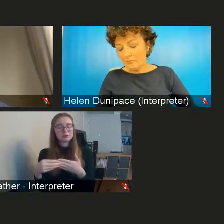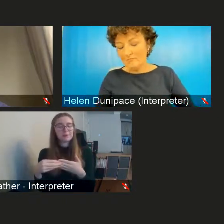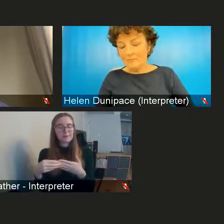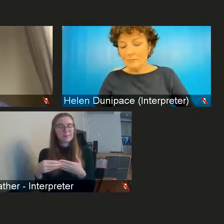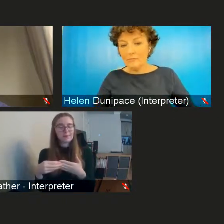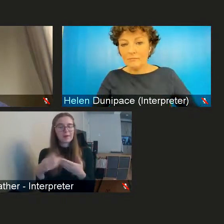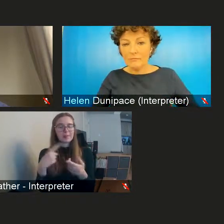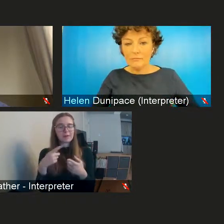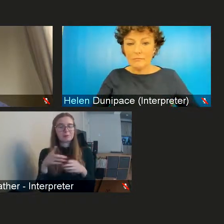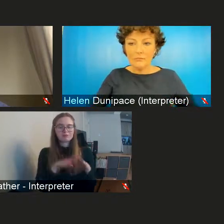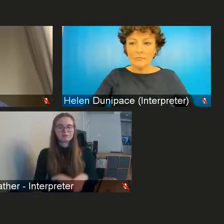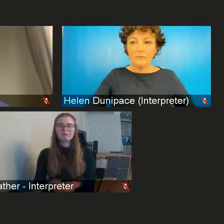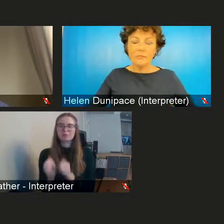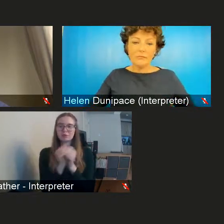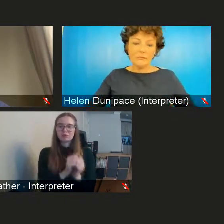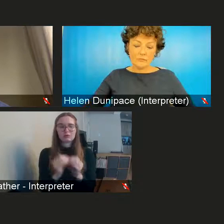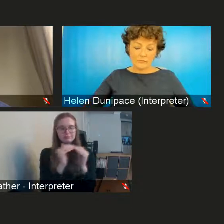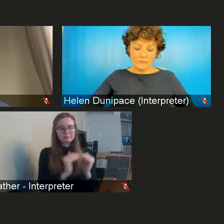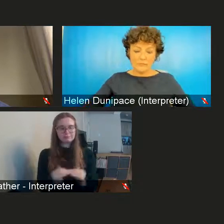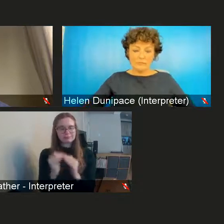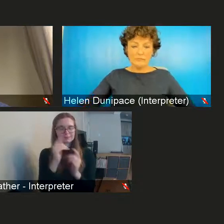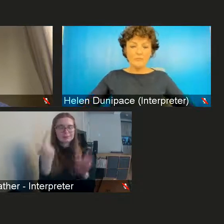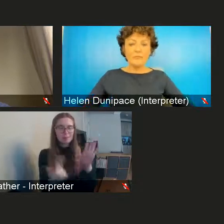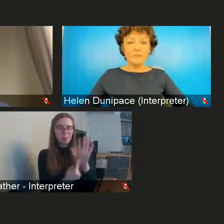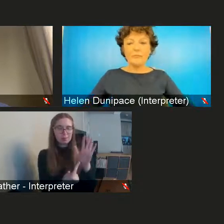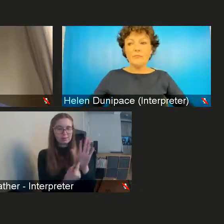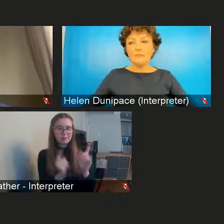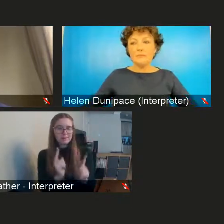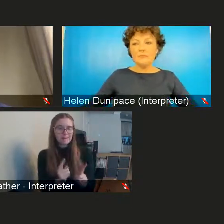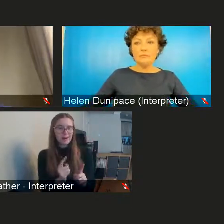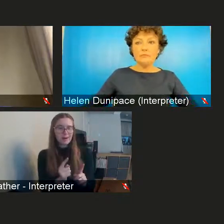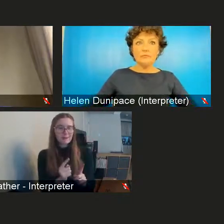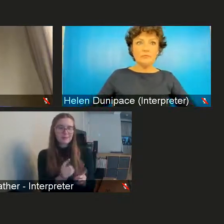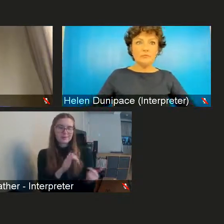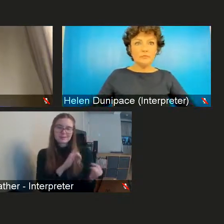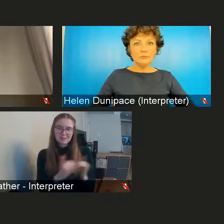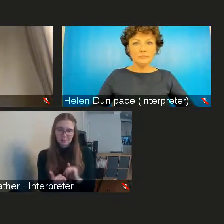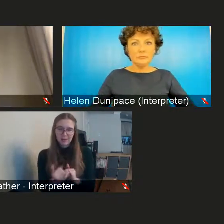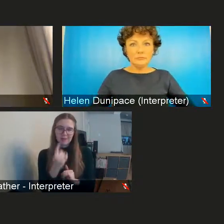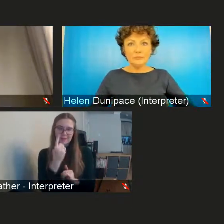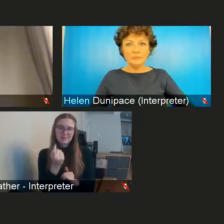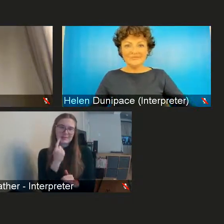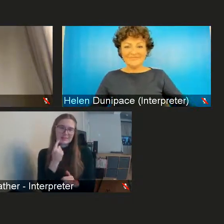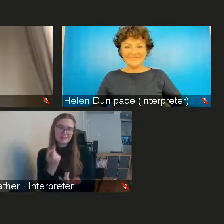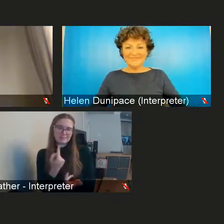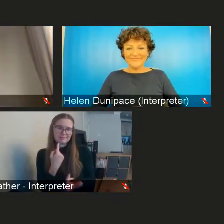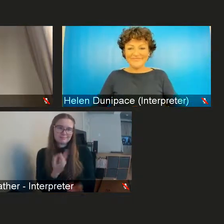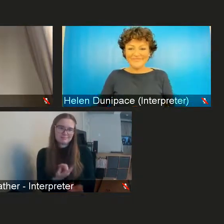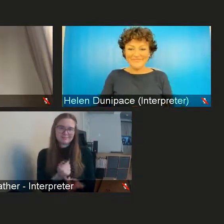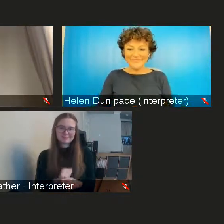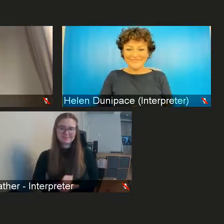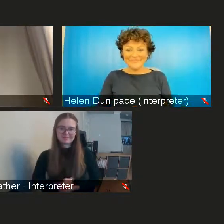that consensus building is very important, but obviously that's sometimes easier said than done.